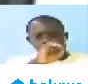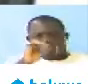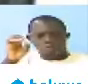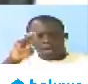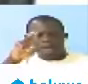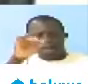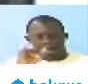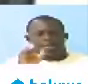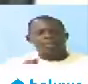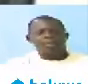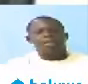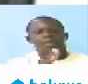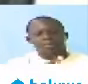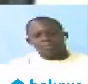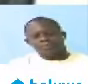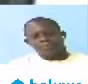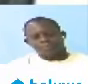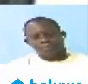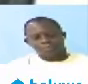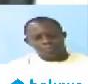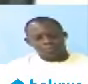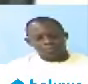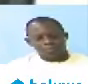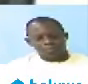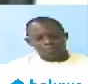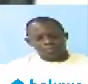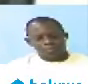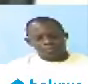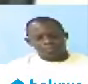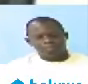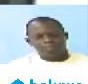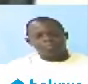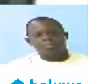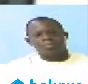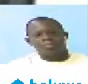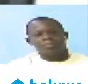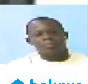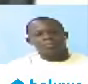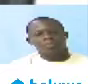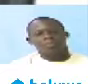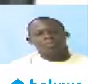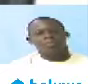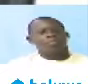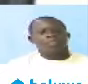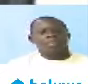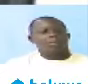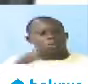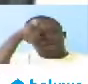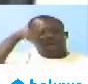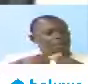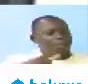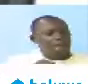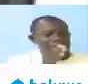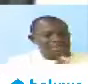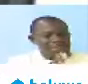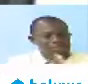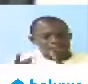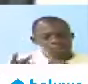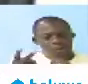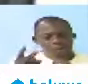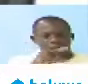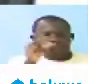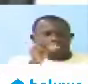Atom Mustafa Mustafa Akondong for Mustafa for Jiba Mustafa Jibara. Well, I cannot remember exactly his